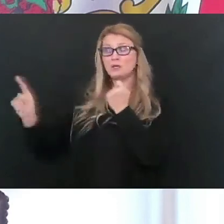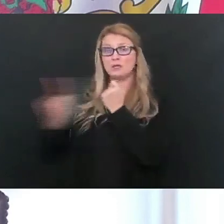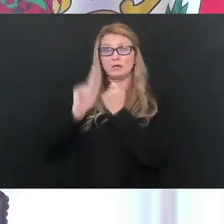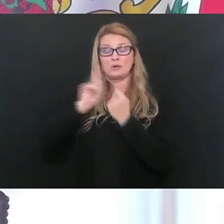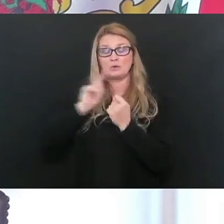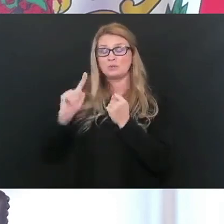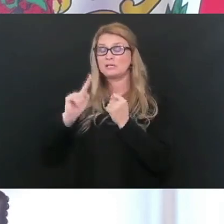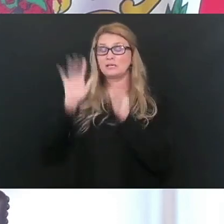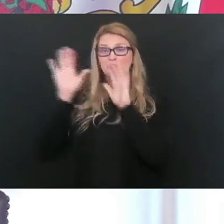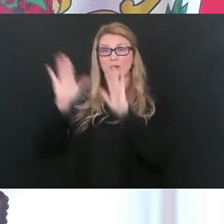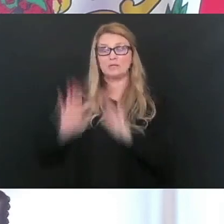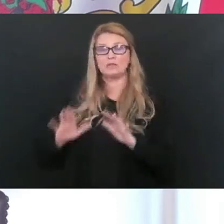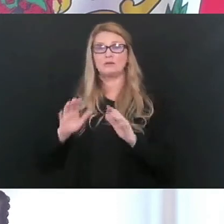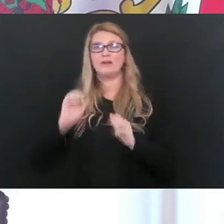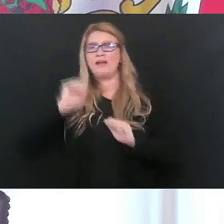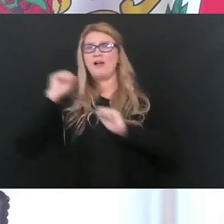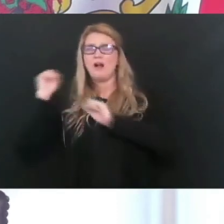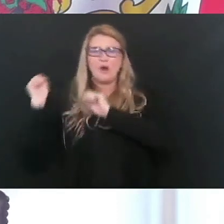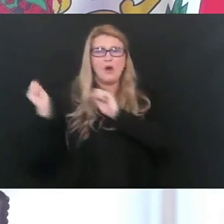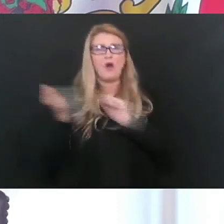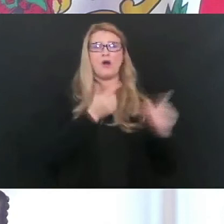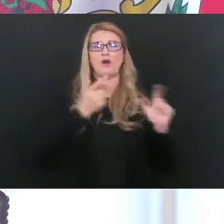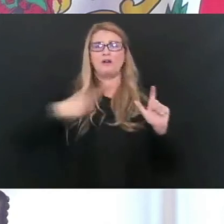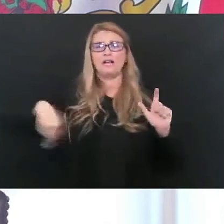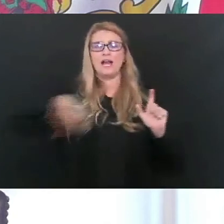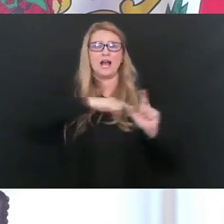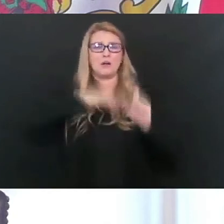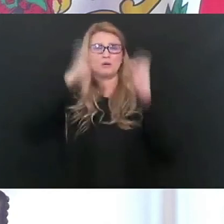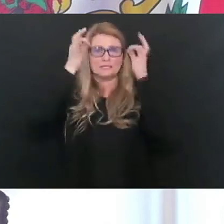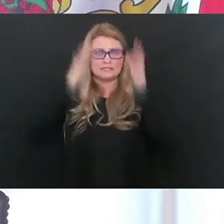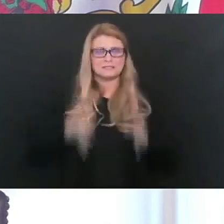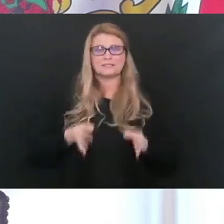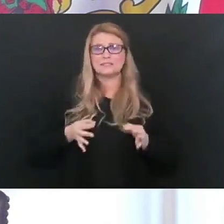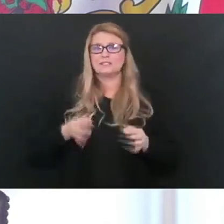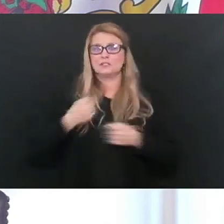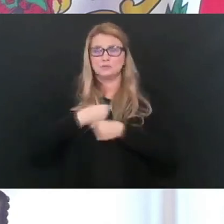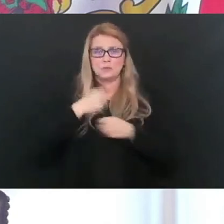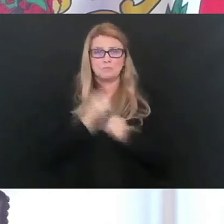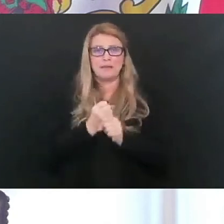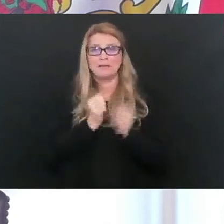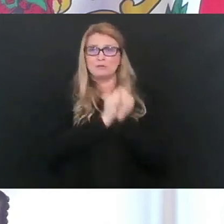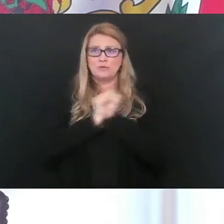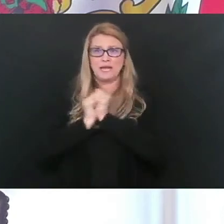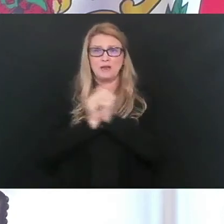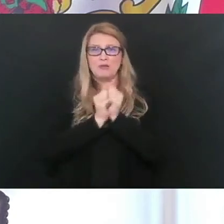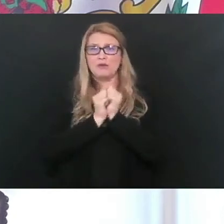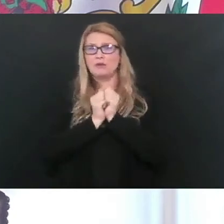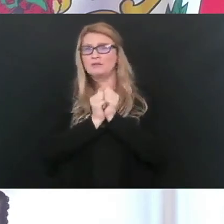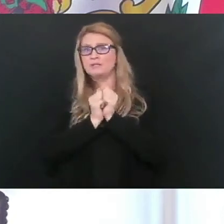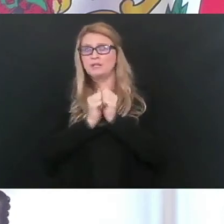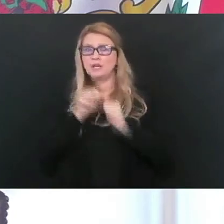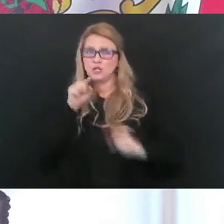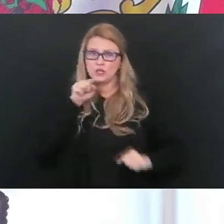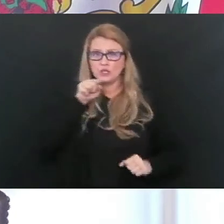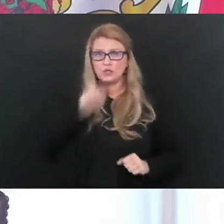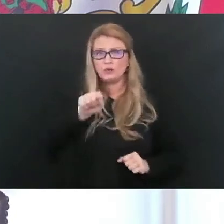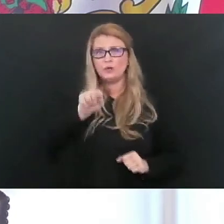that I've made or all the people around me have helped me make, you, West Virginia, have done